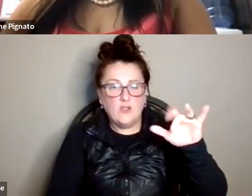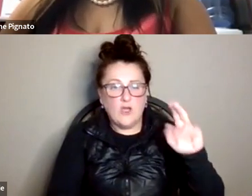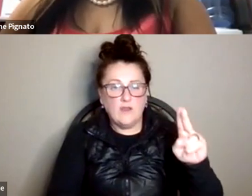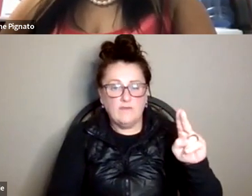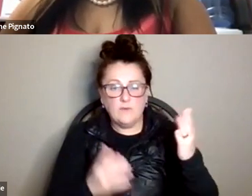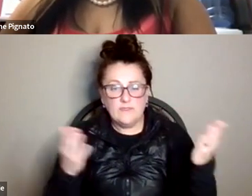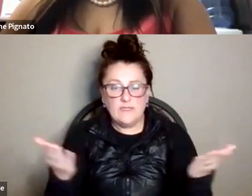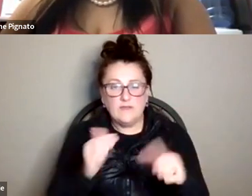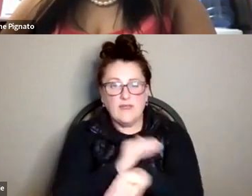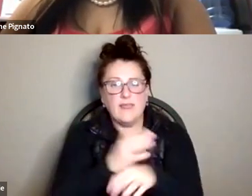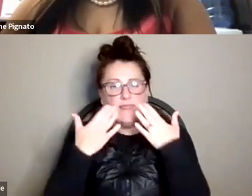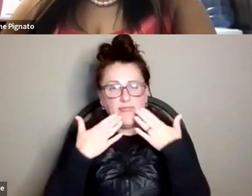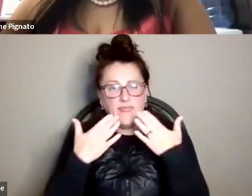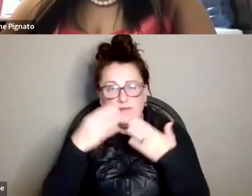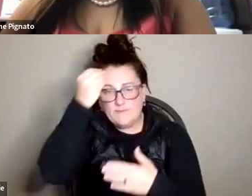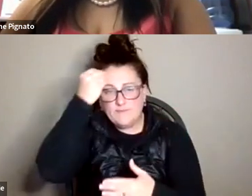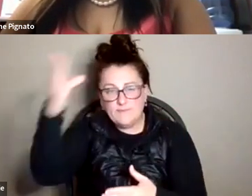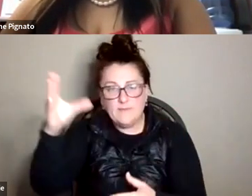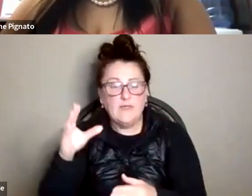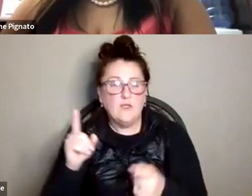for carrying the information back to the counselor.